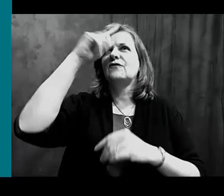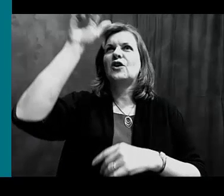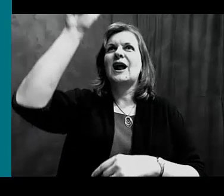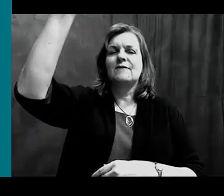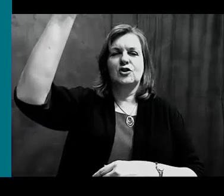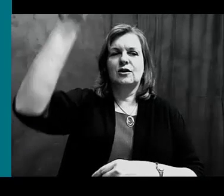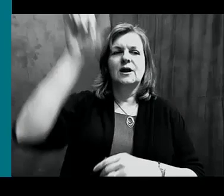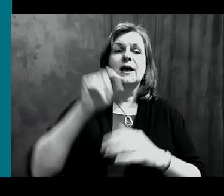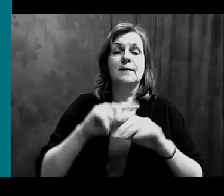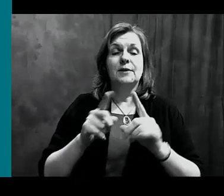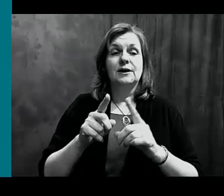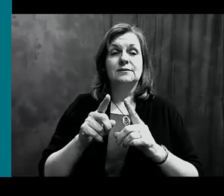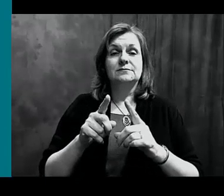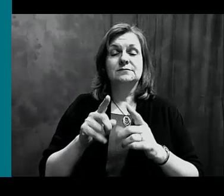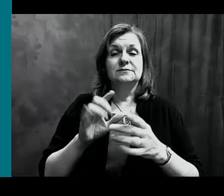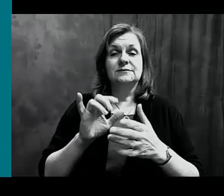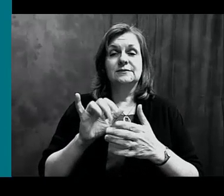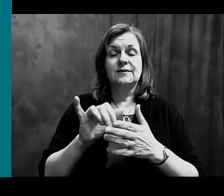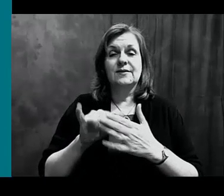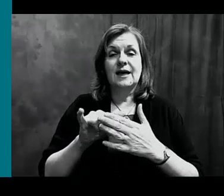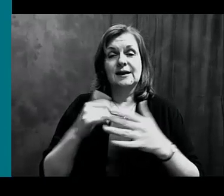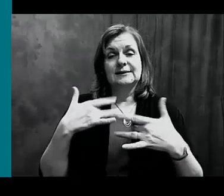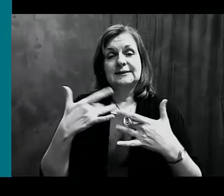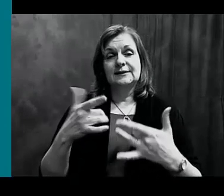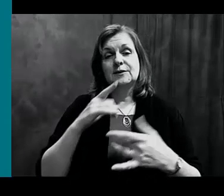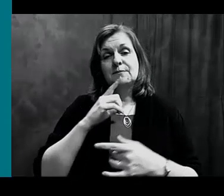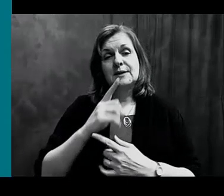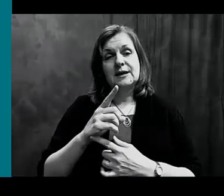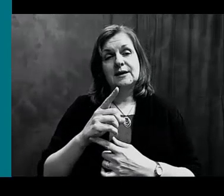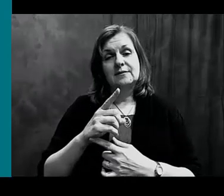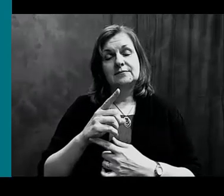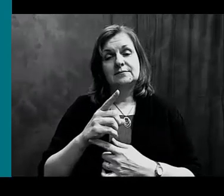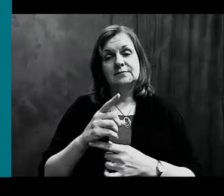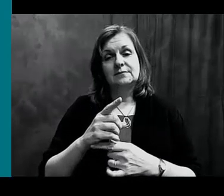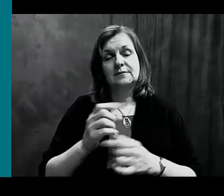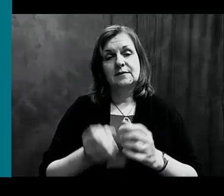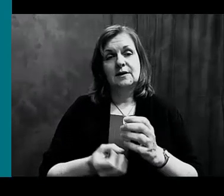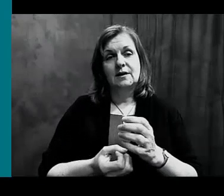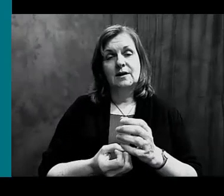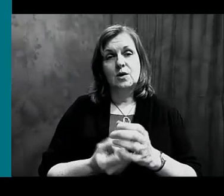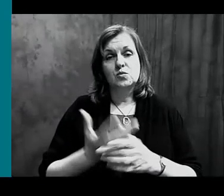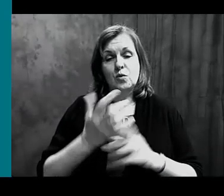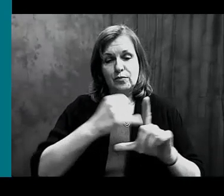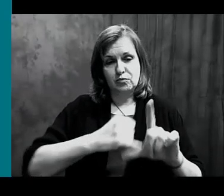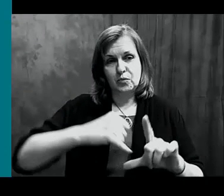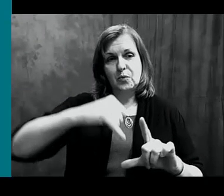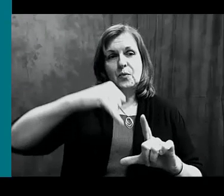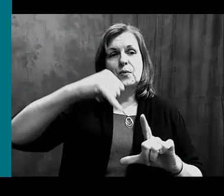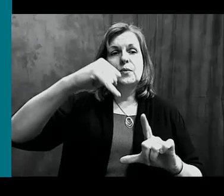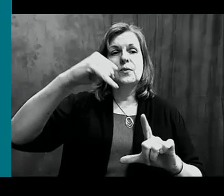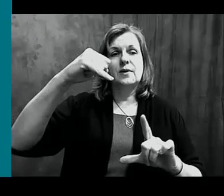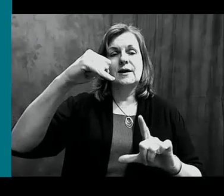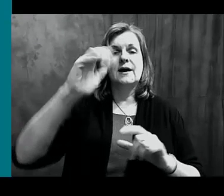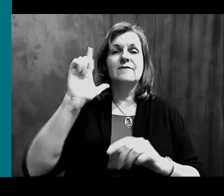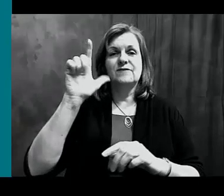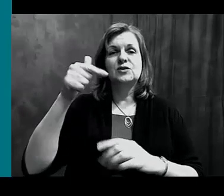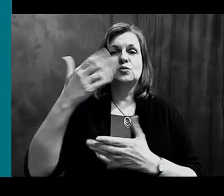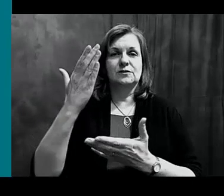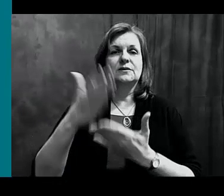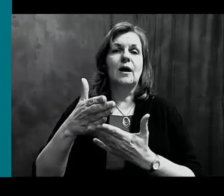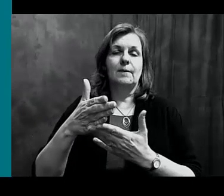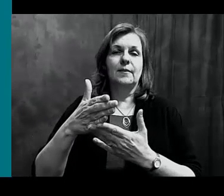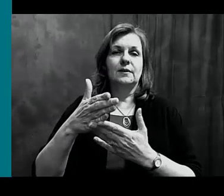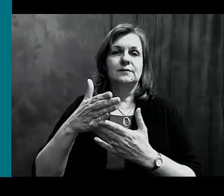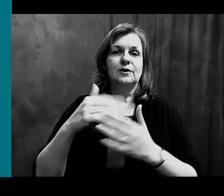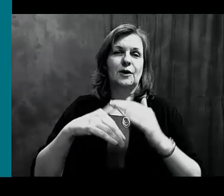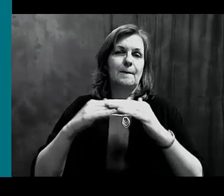forever, okay? We tend to look at this as being a growth form that is eventually going to